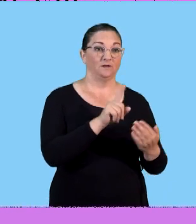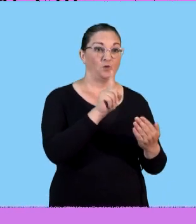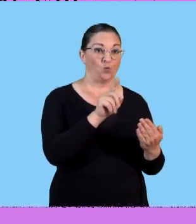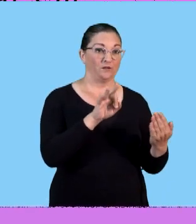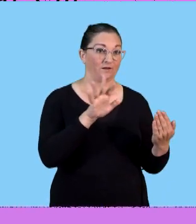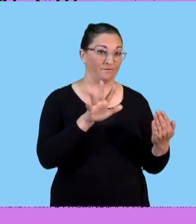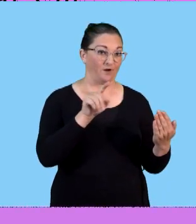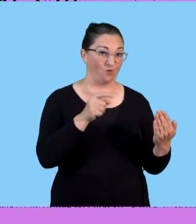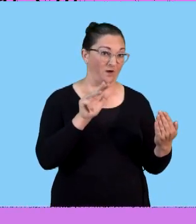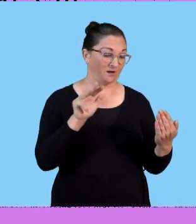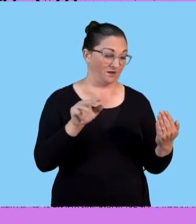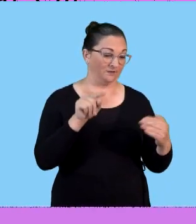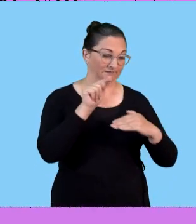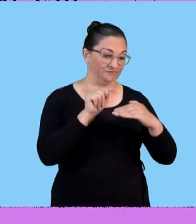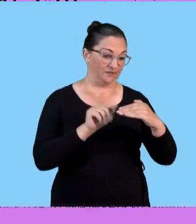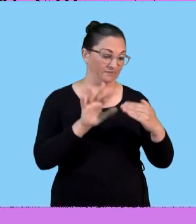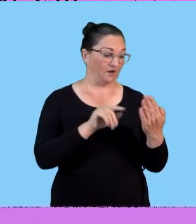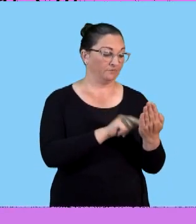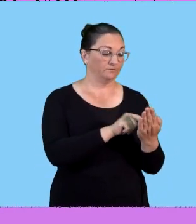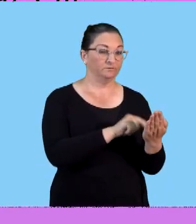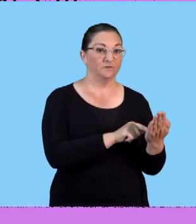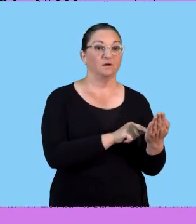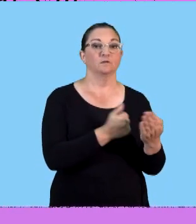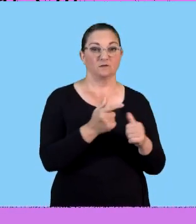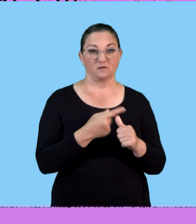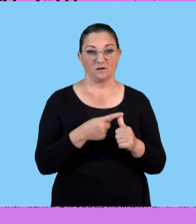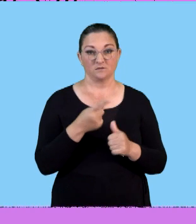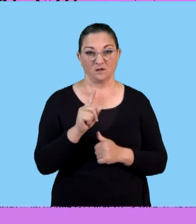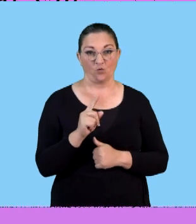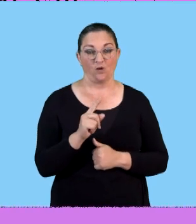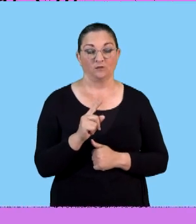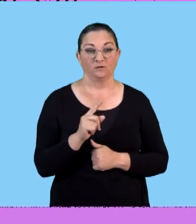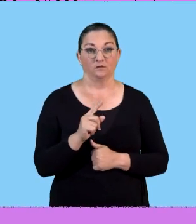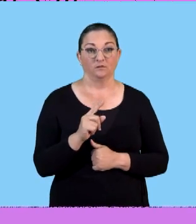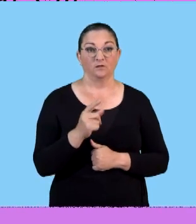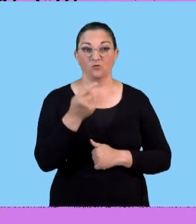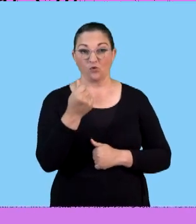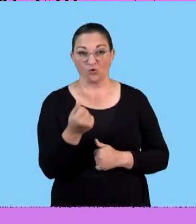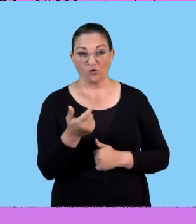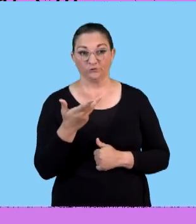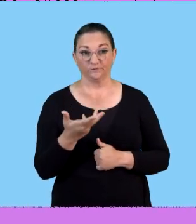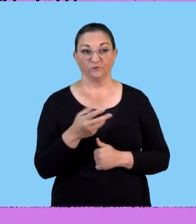135.99 divided by my 5. So that will give me a cost of